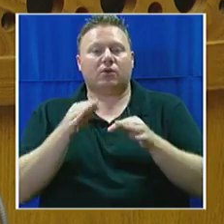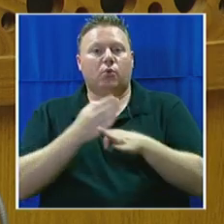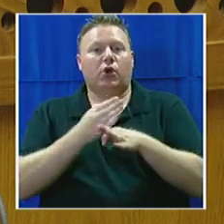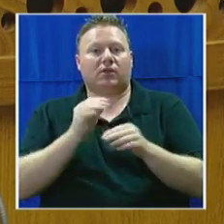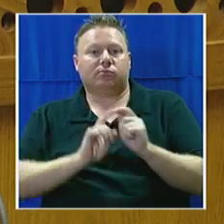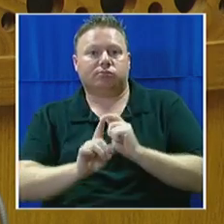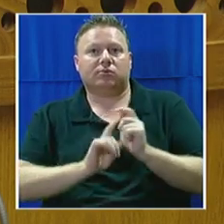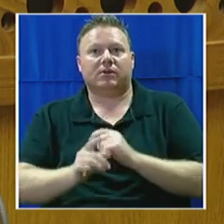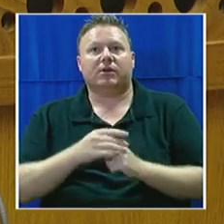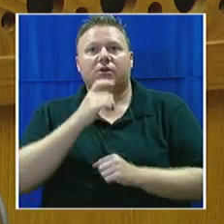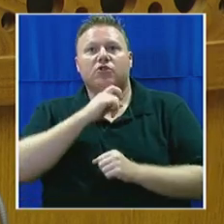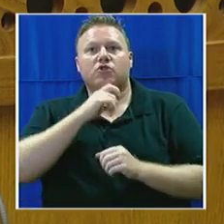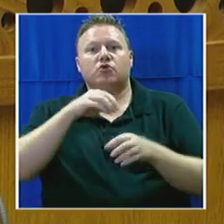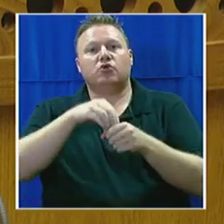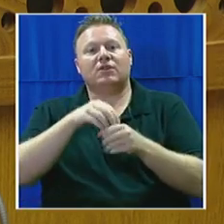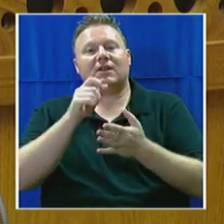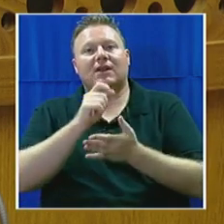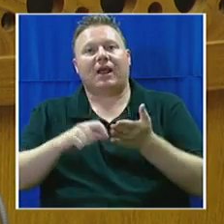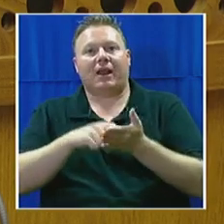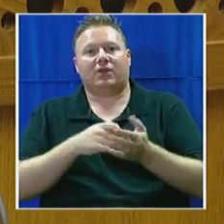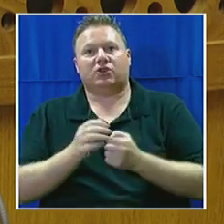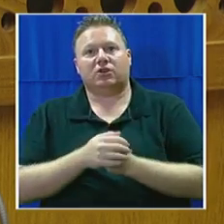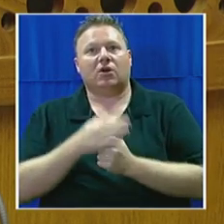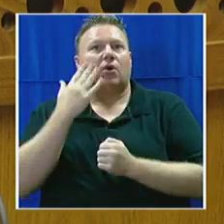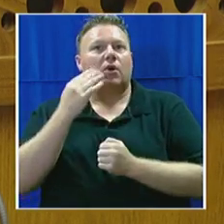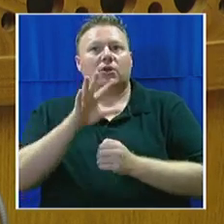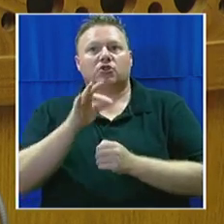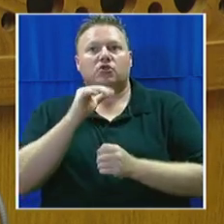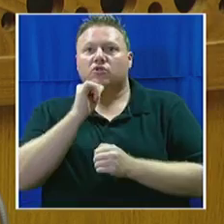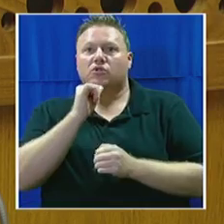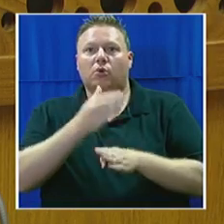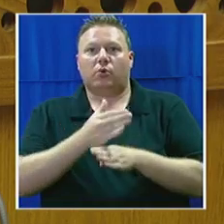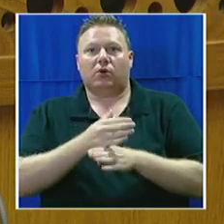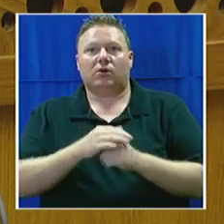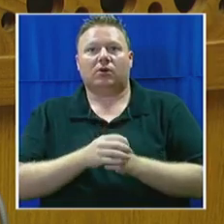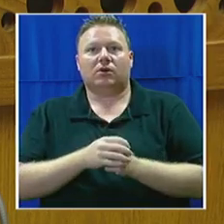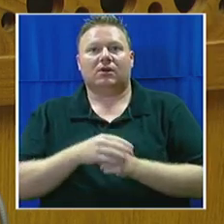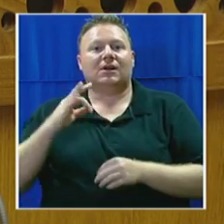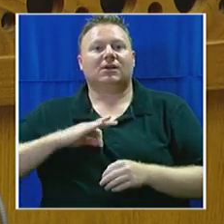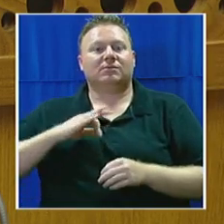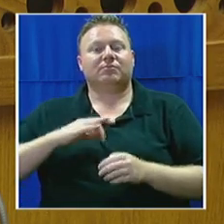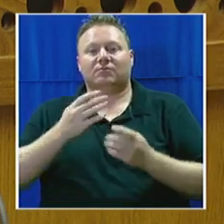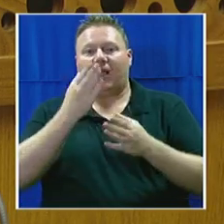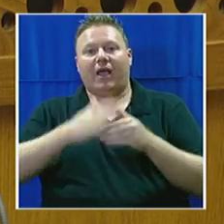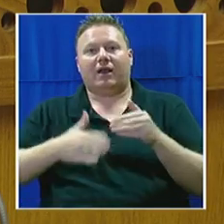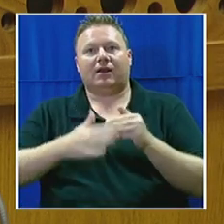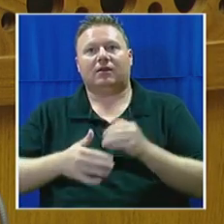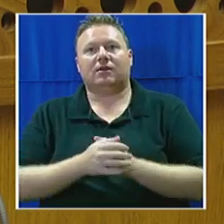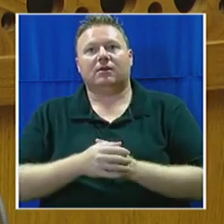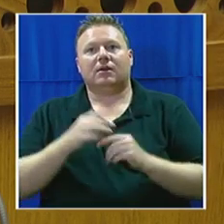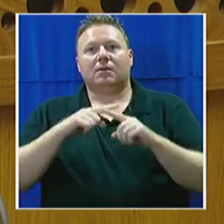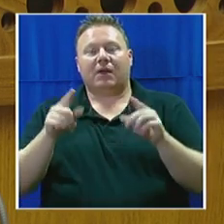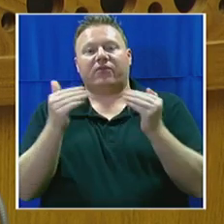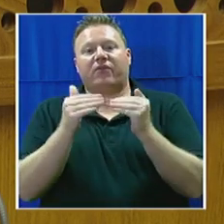party can use them in the elections. And when they choose not to work, they are threatened that their stipends will come to an end. But to be fair,